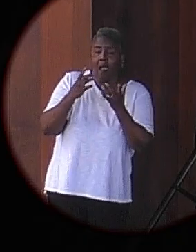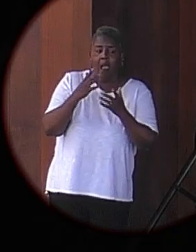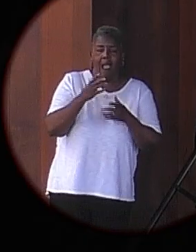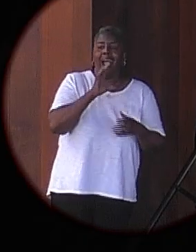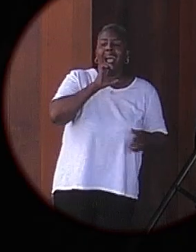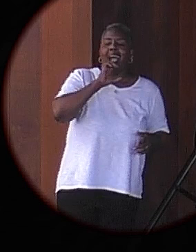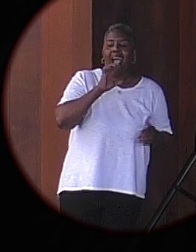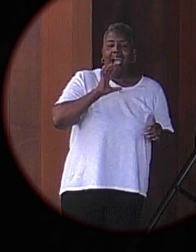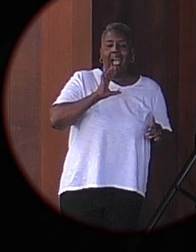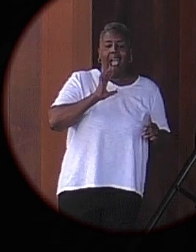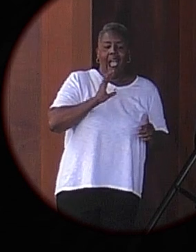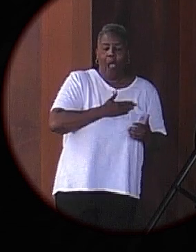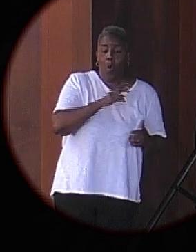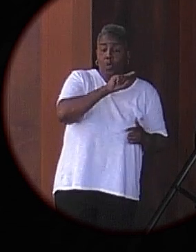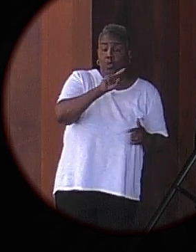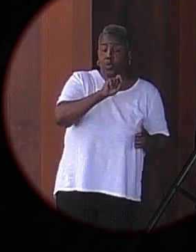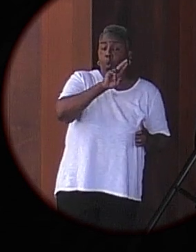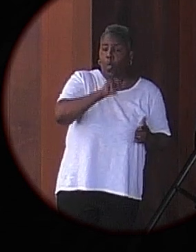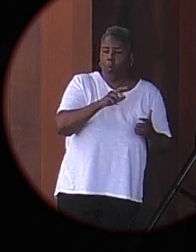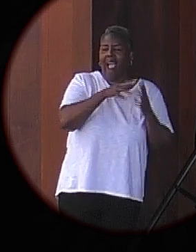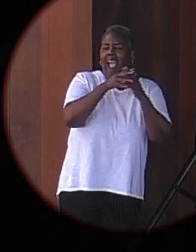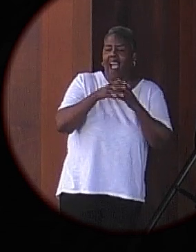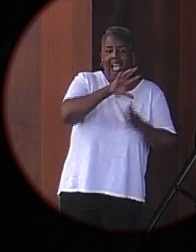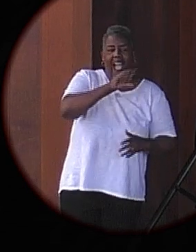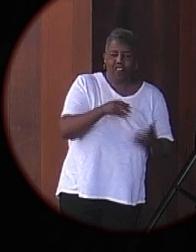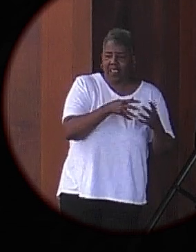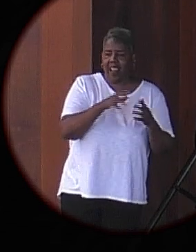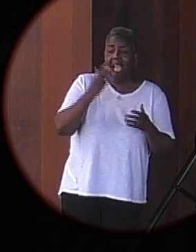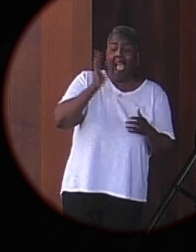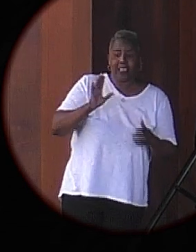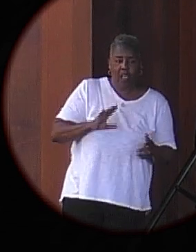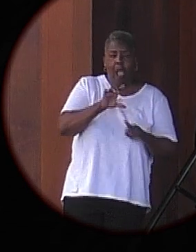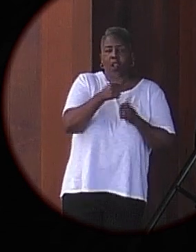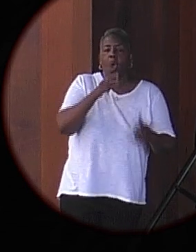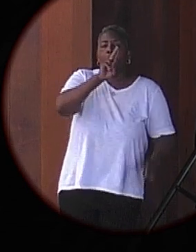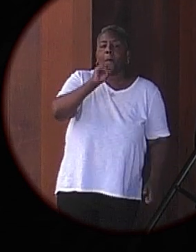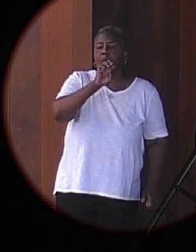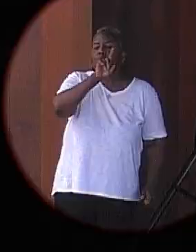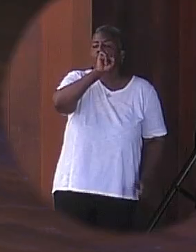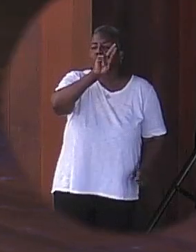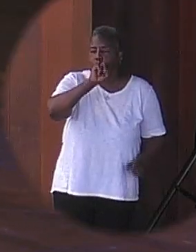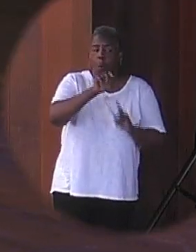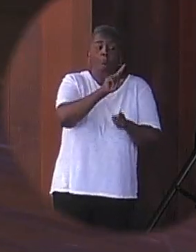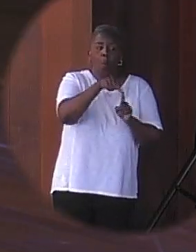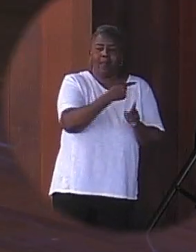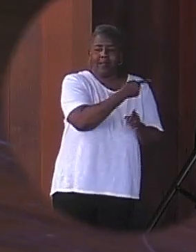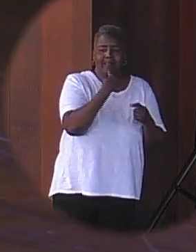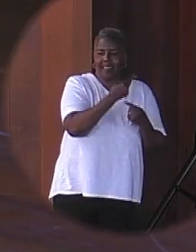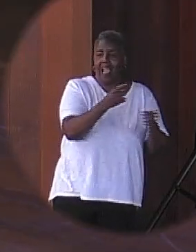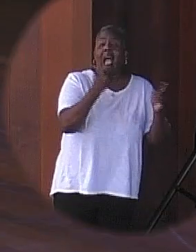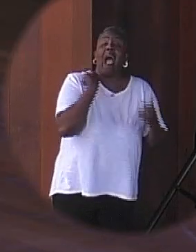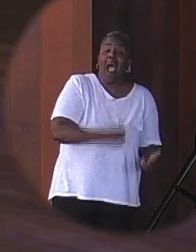ancestors from Zulu had another principle called Ubuntu, where they declared, I